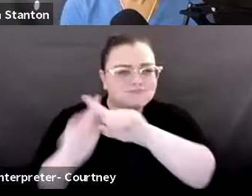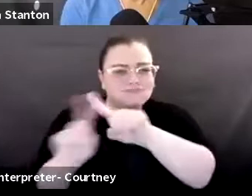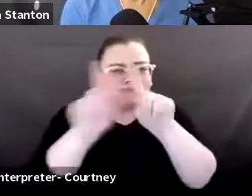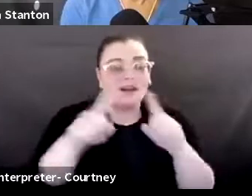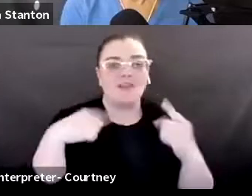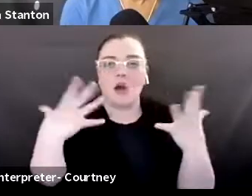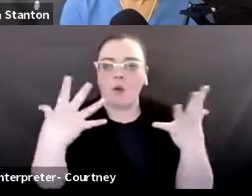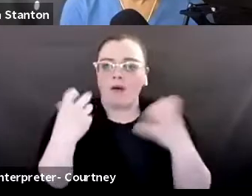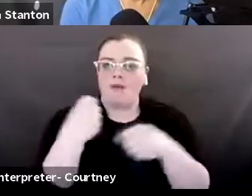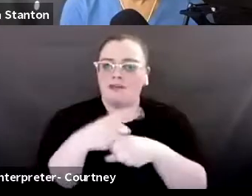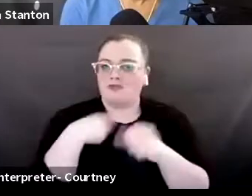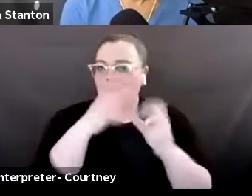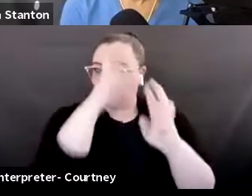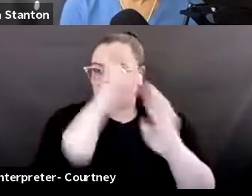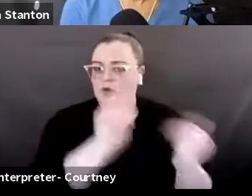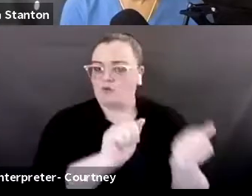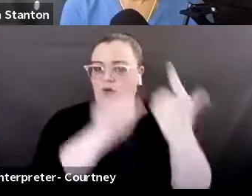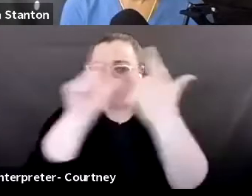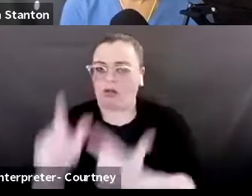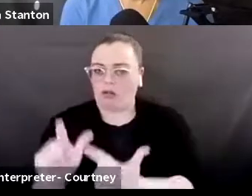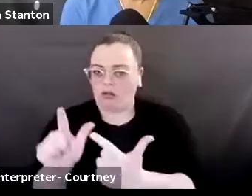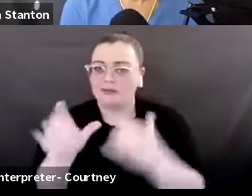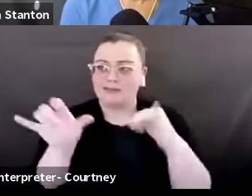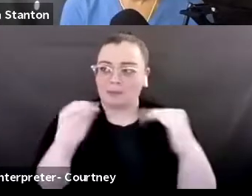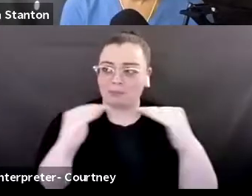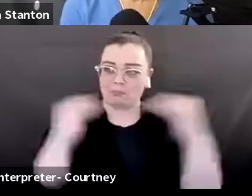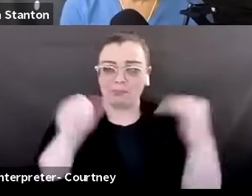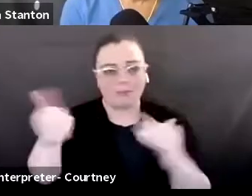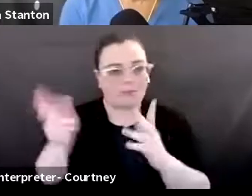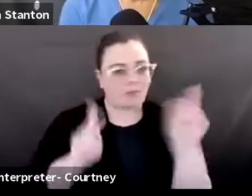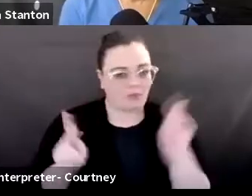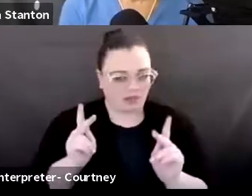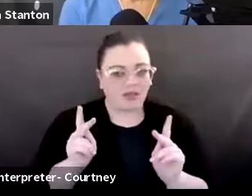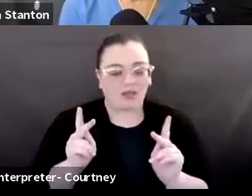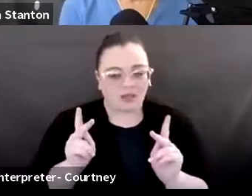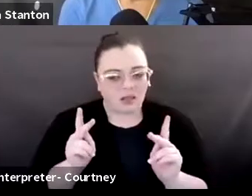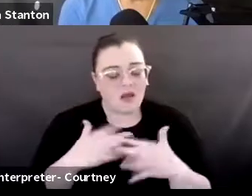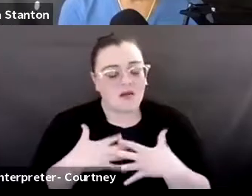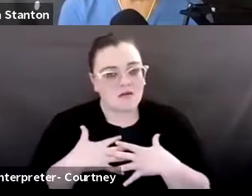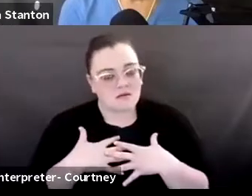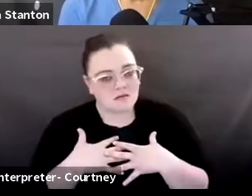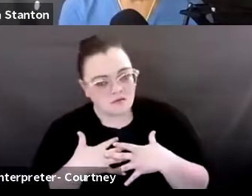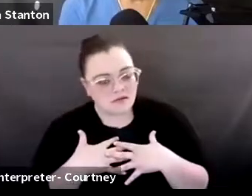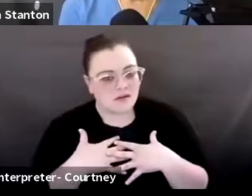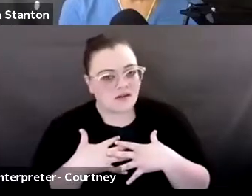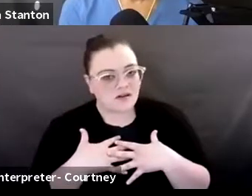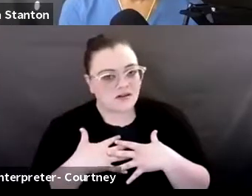same regard that I would treat anyone else. And I was so